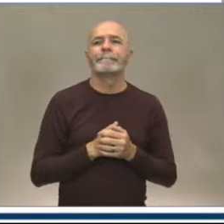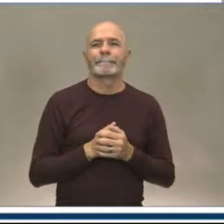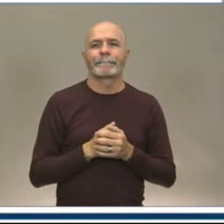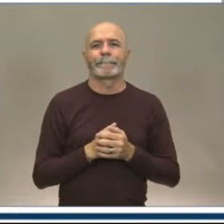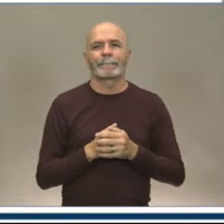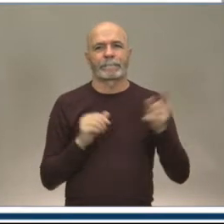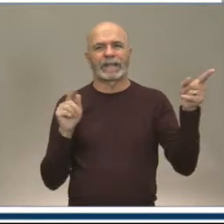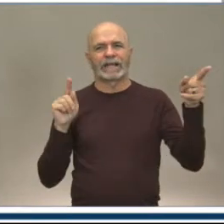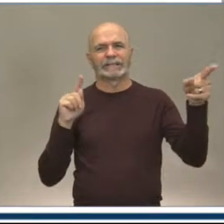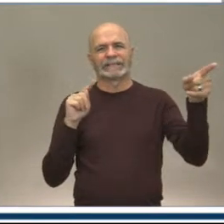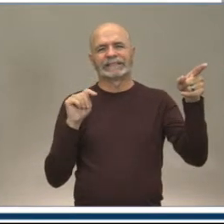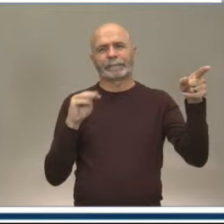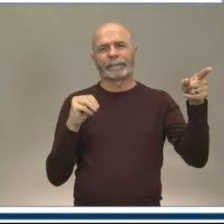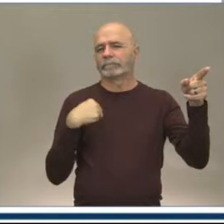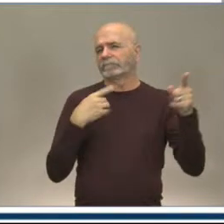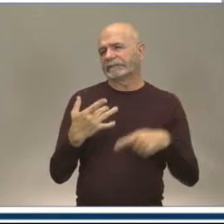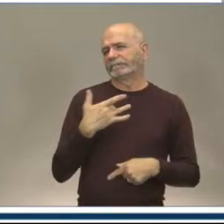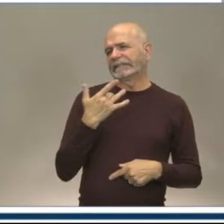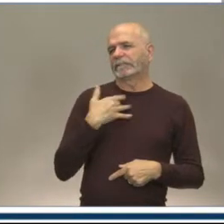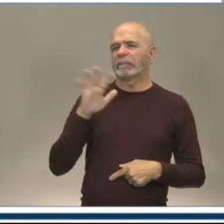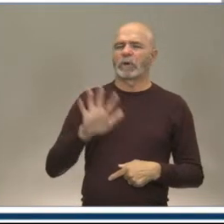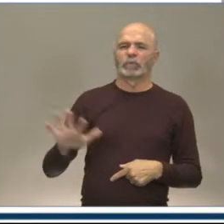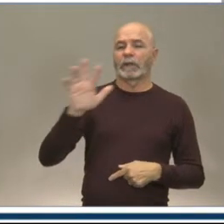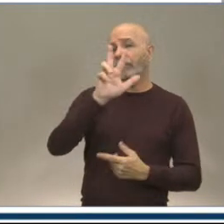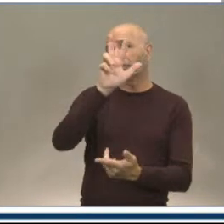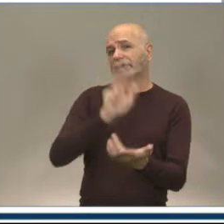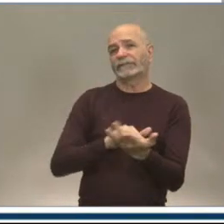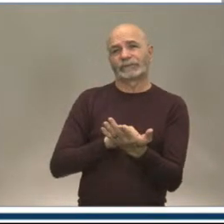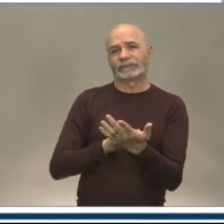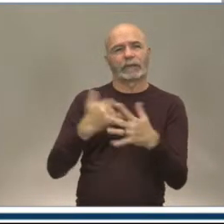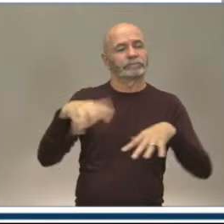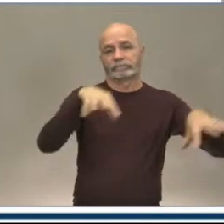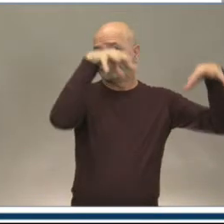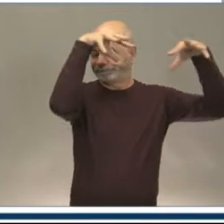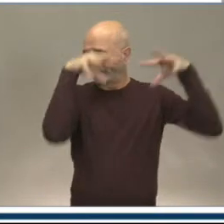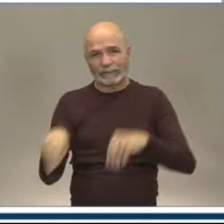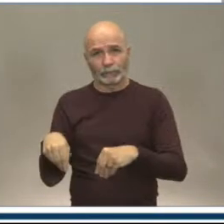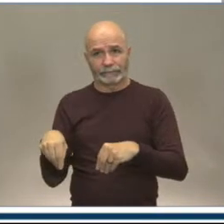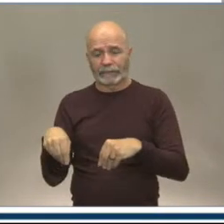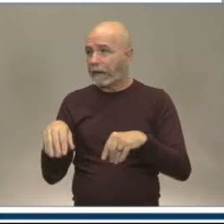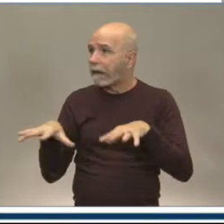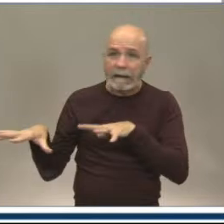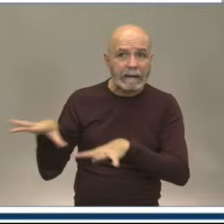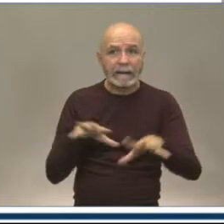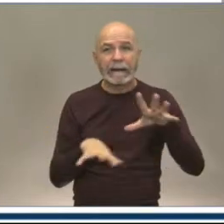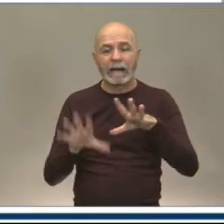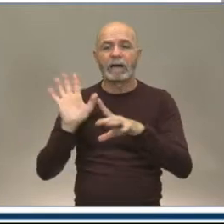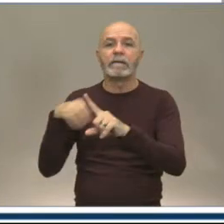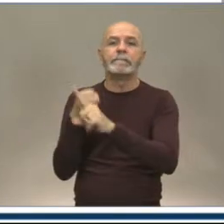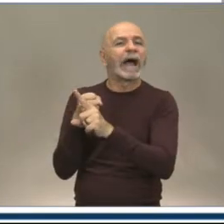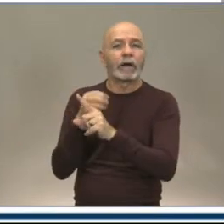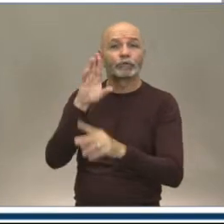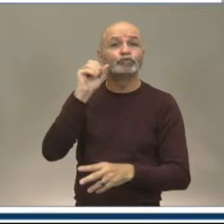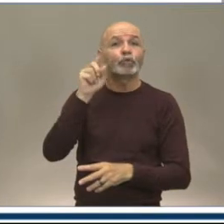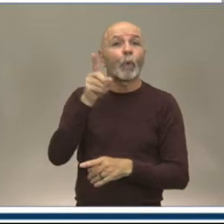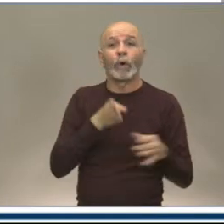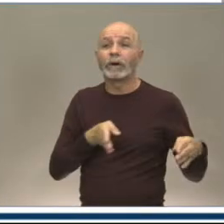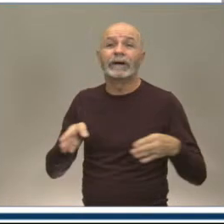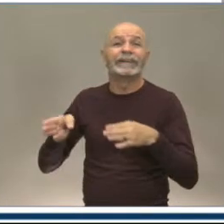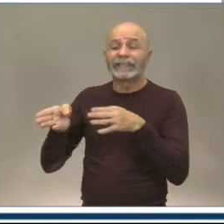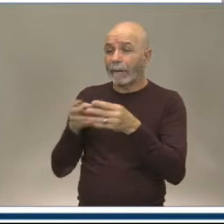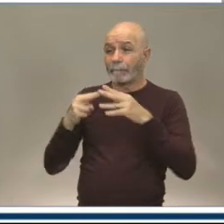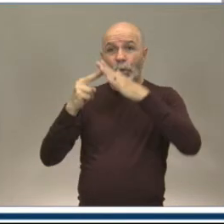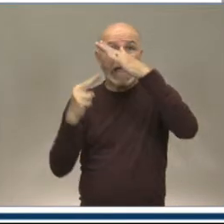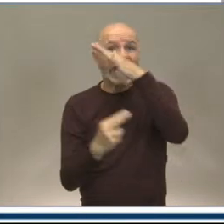of 3,000 people without power, but certainly huge impacts on roads and bridges. There's no question about